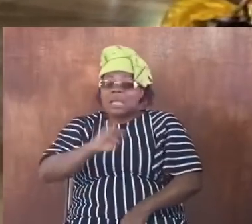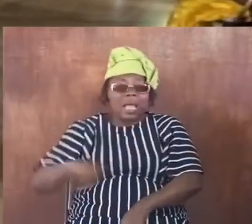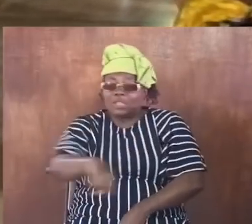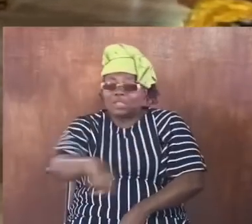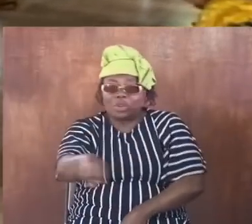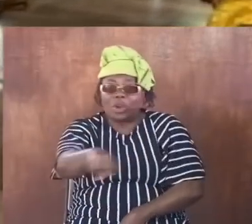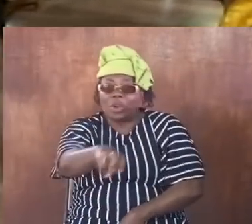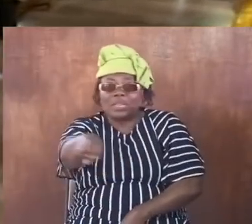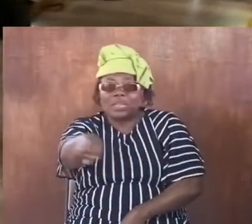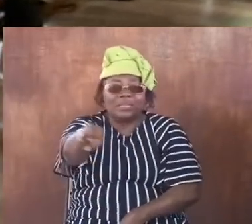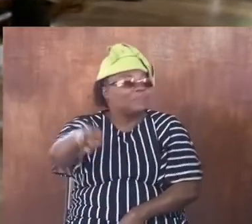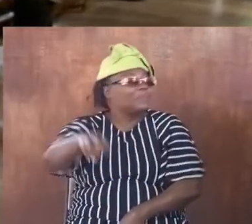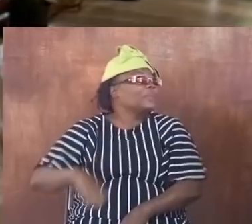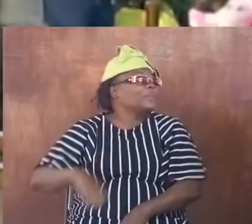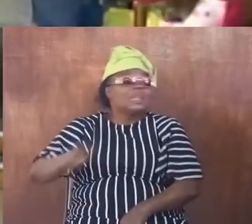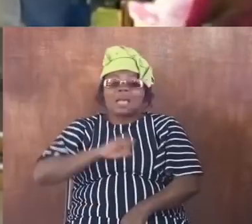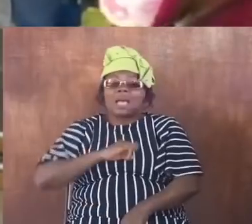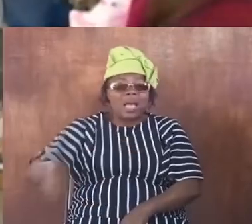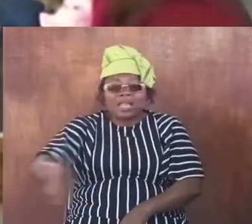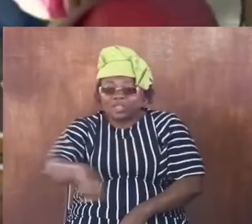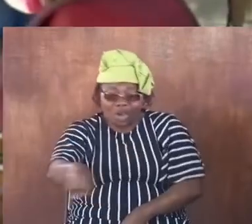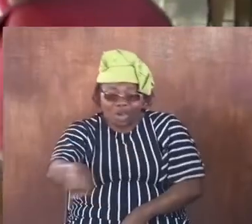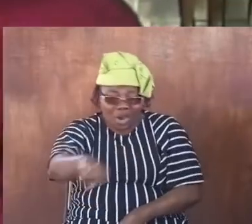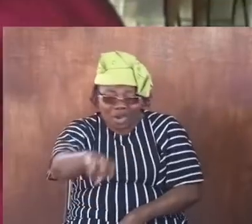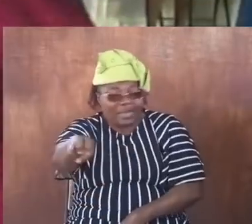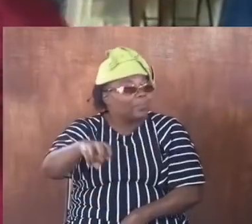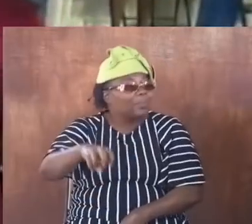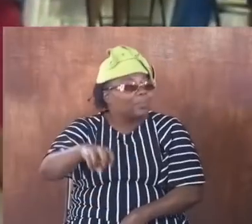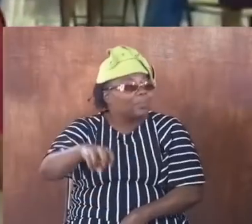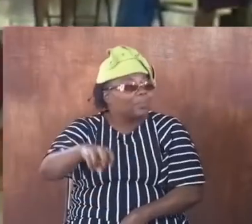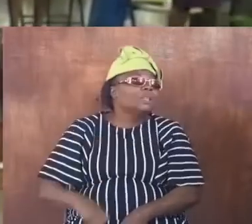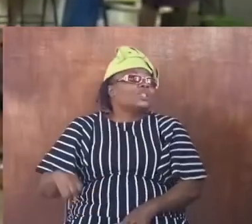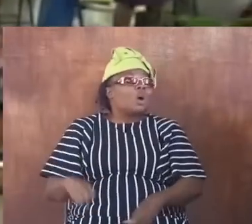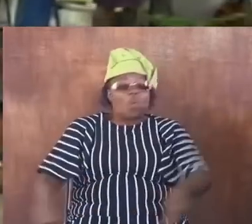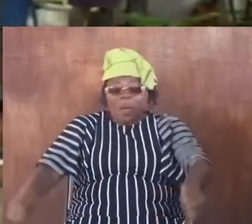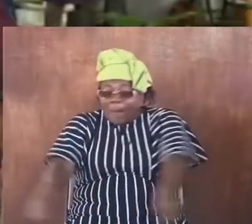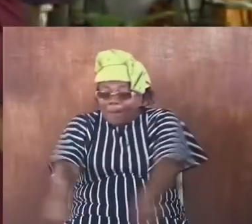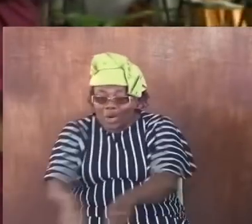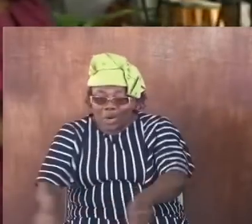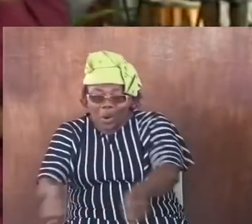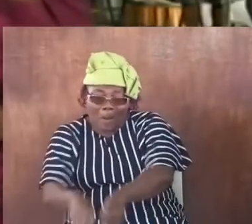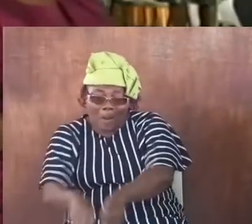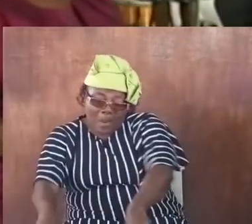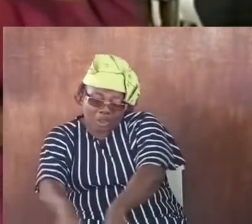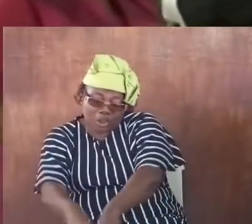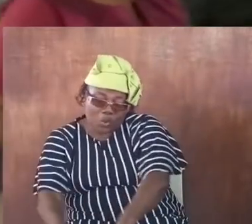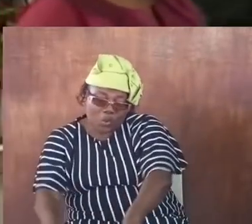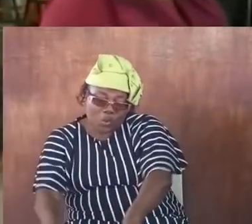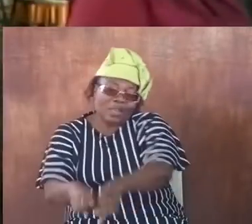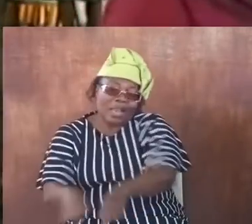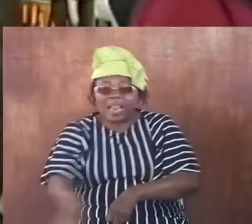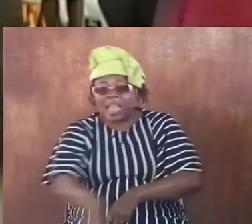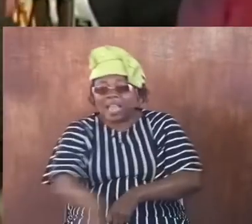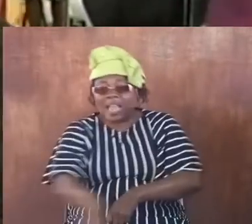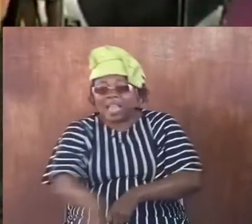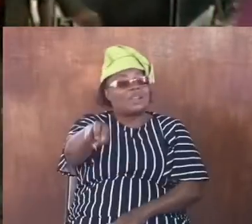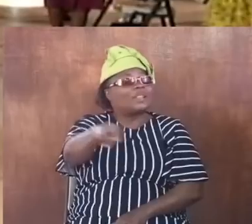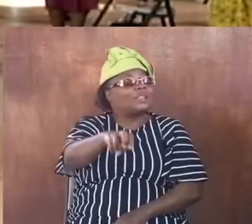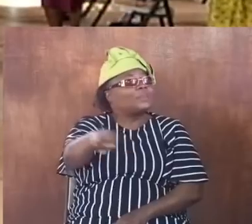yeah, on my journey, yes, on my journey. Oh, yes, I buckle up my shoes on